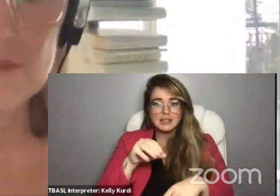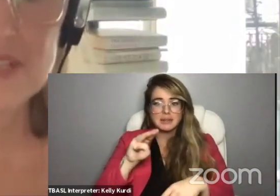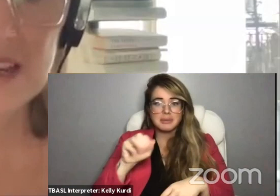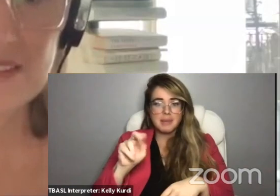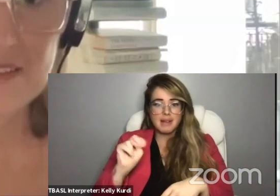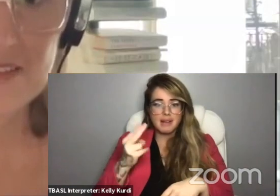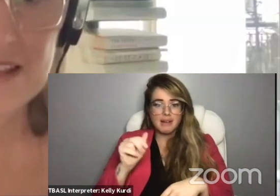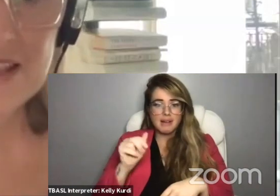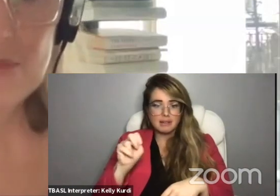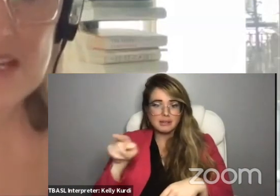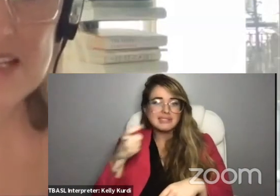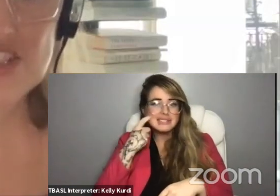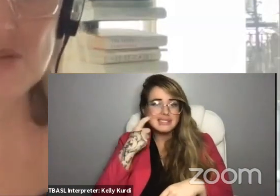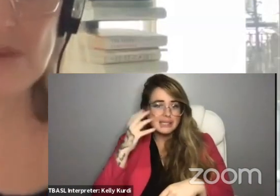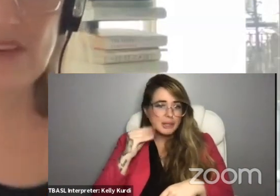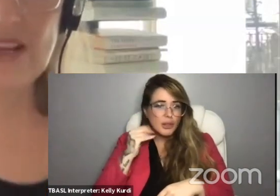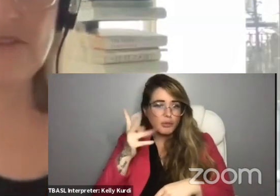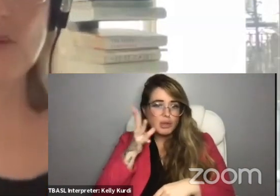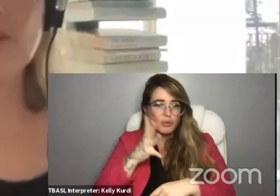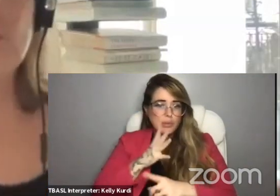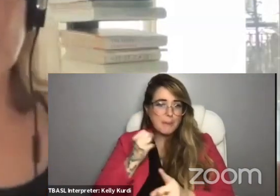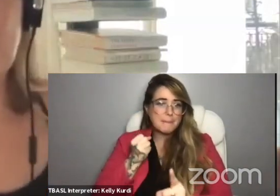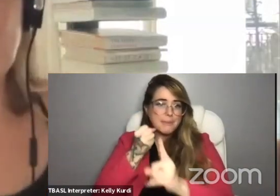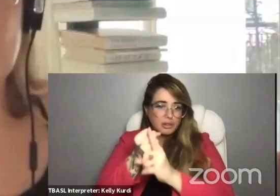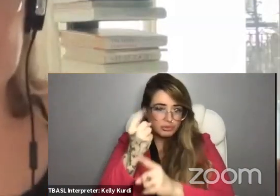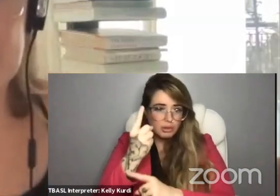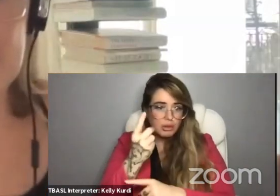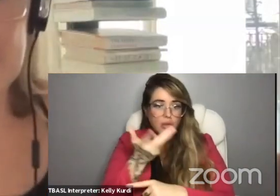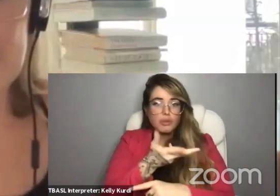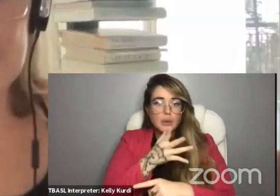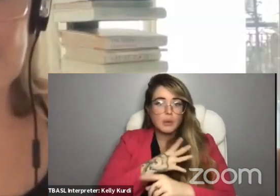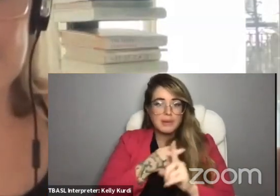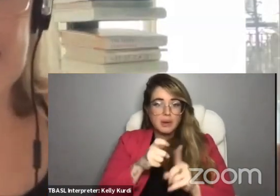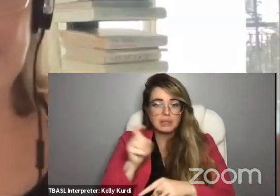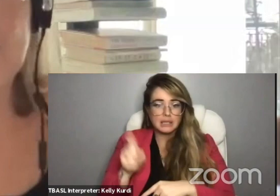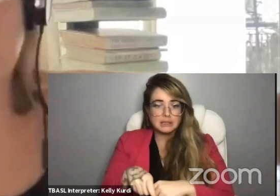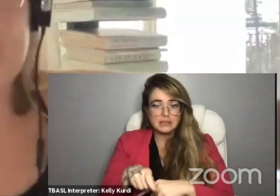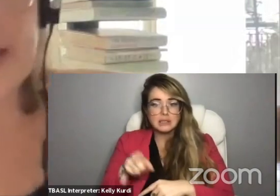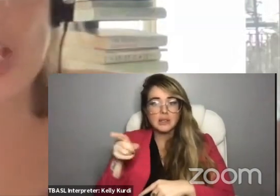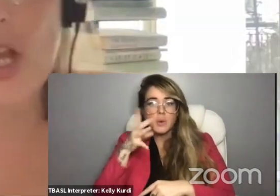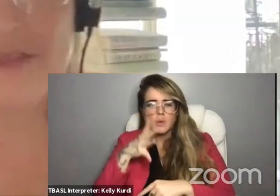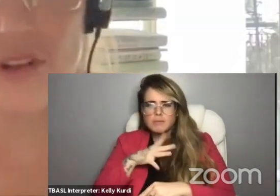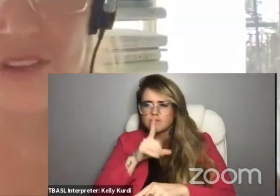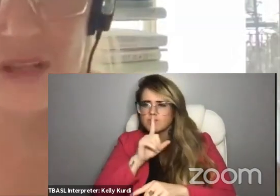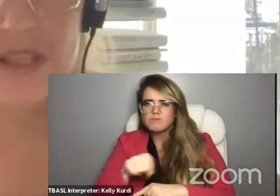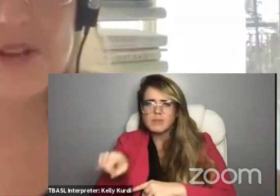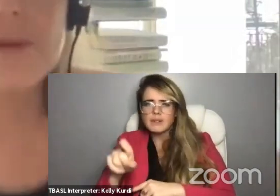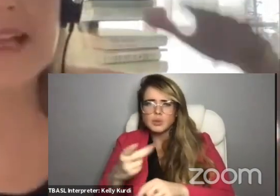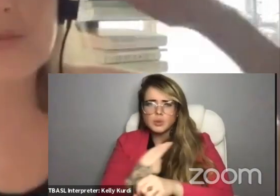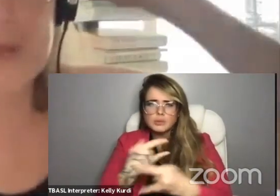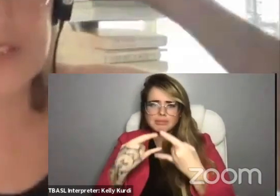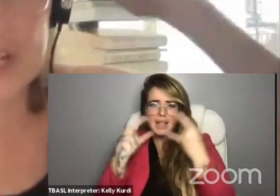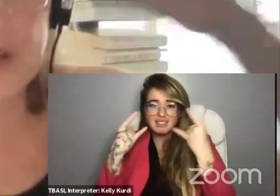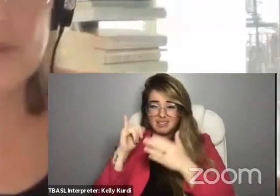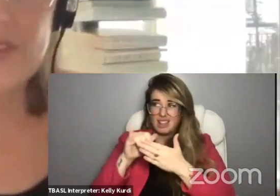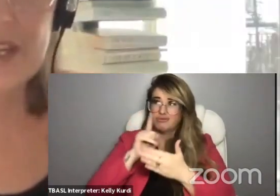three women from Texas because she was enforcing the mask mandate that is come down by law for New York City. But can you